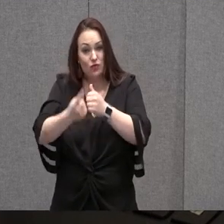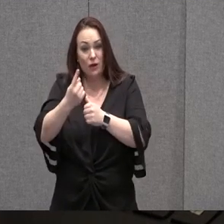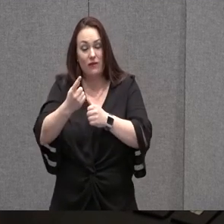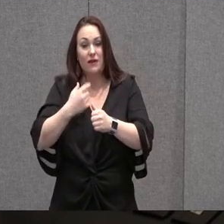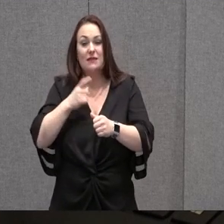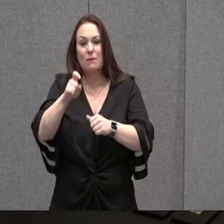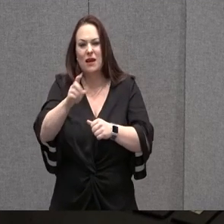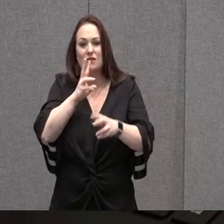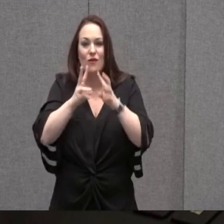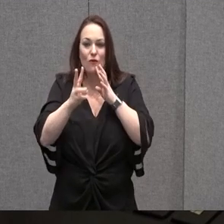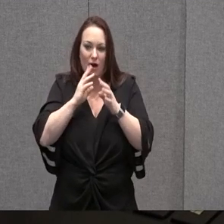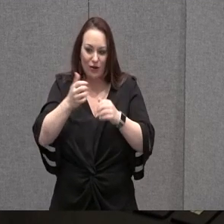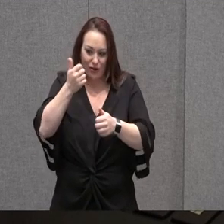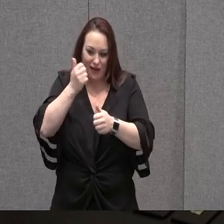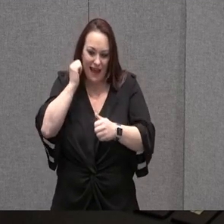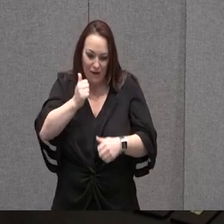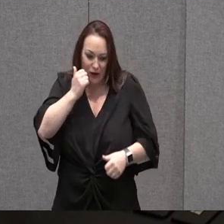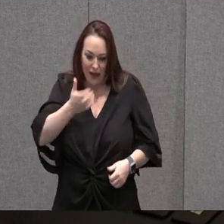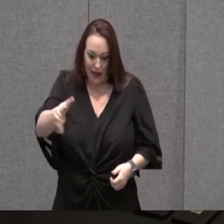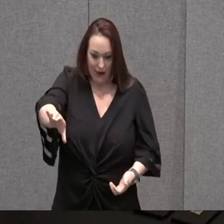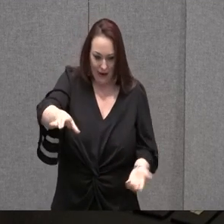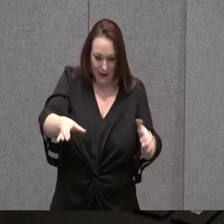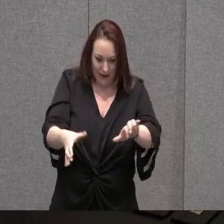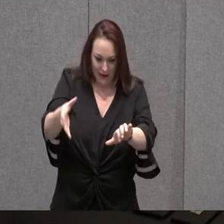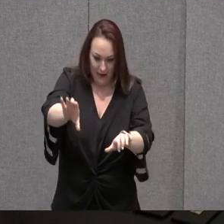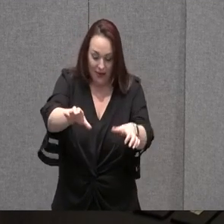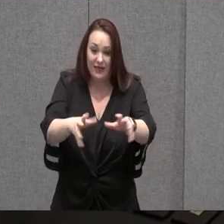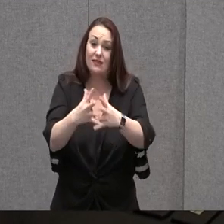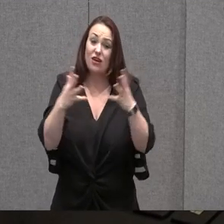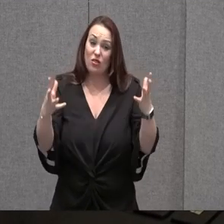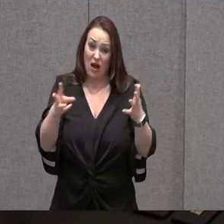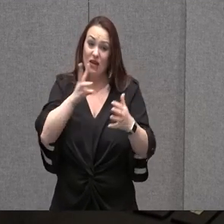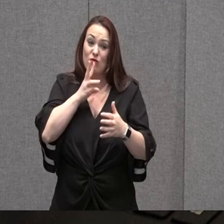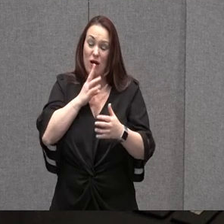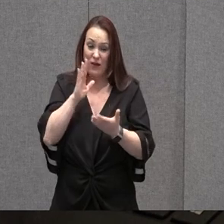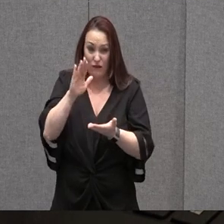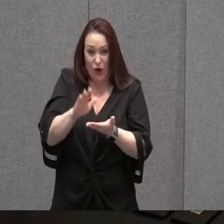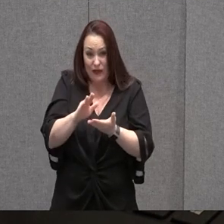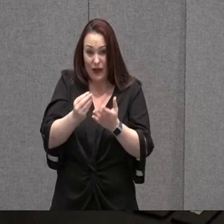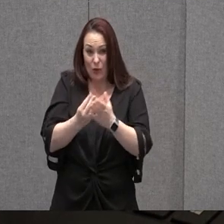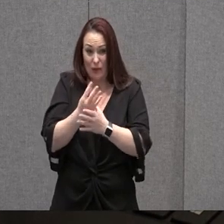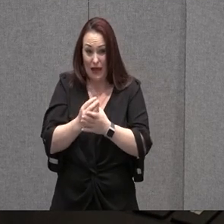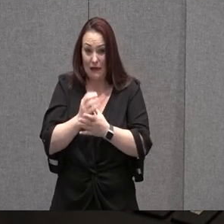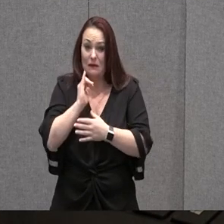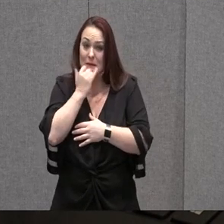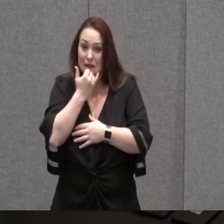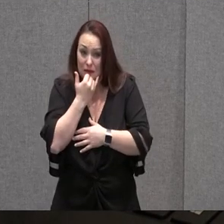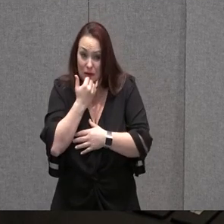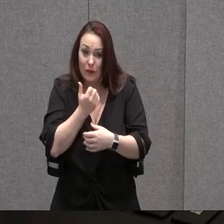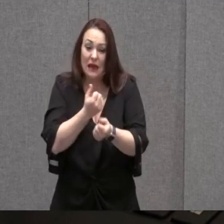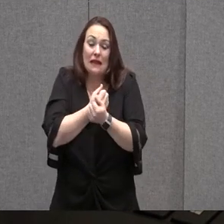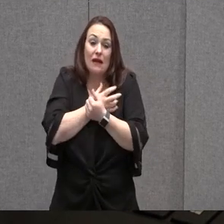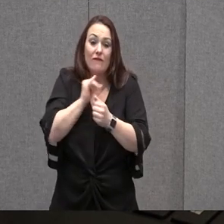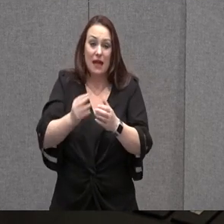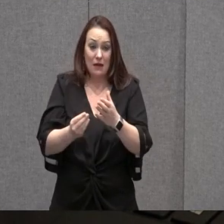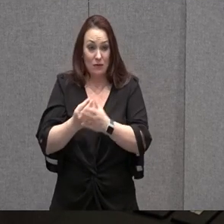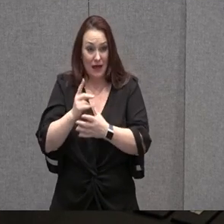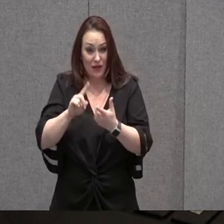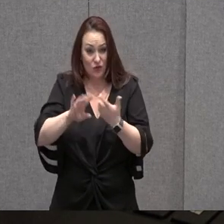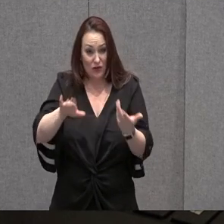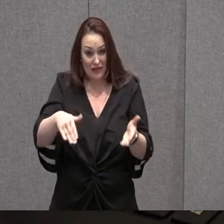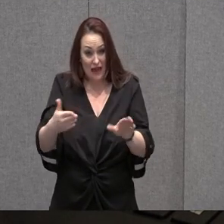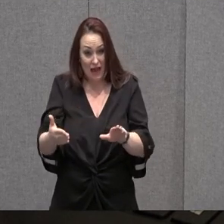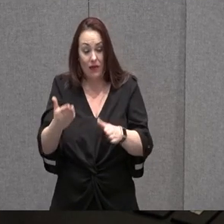day. That's a lot of drinks for a little plant. By mistake, we loved the plant to death. Some people